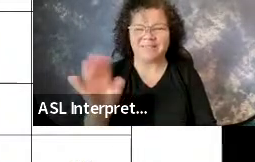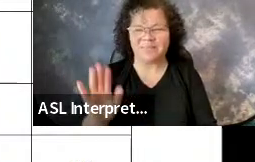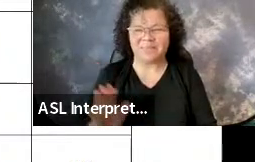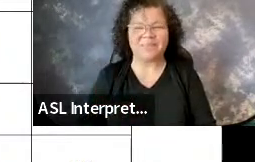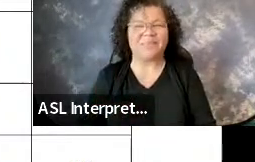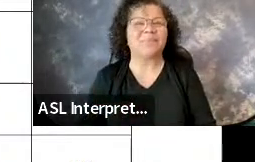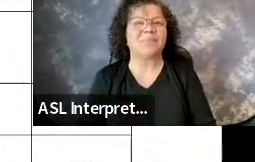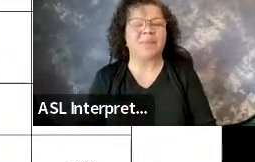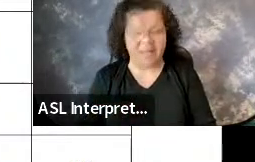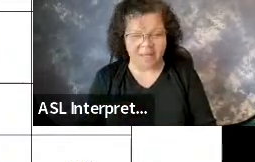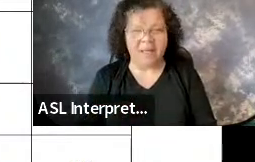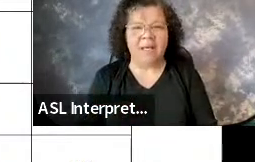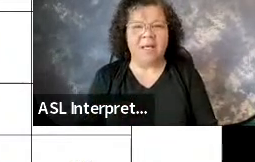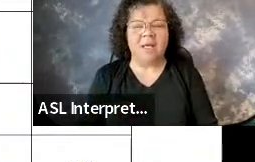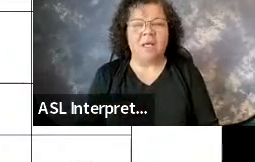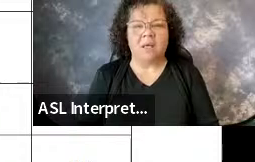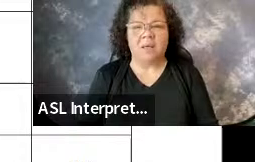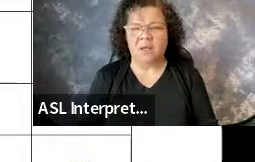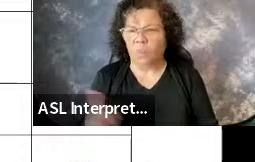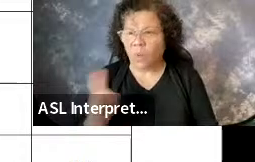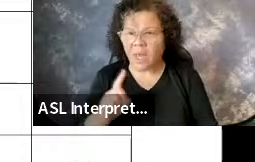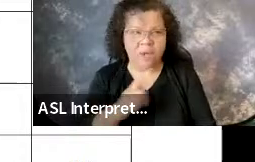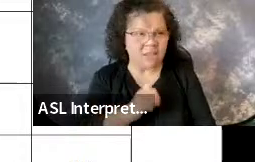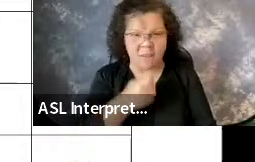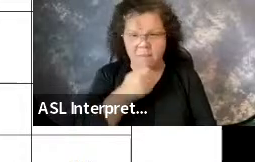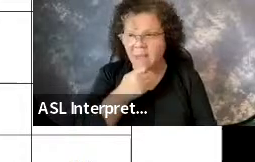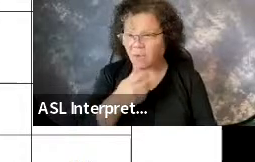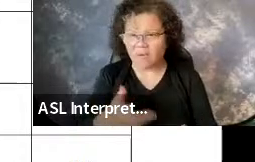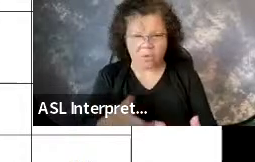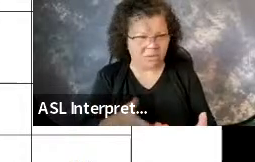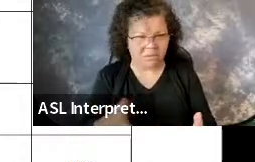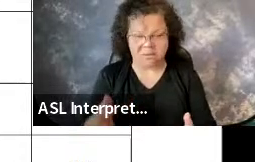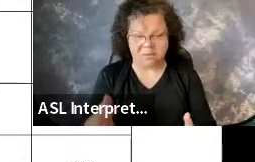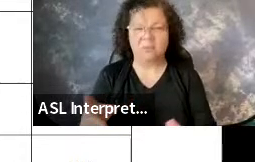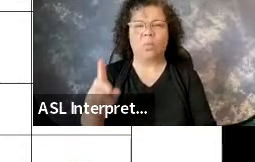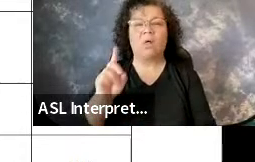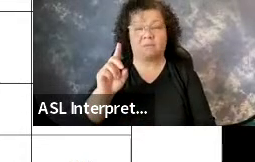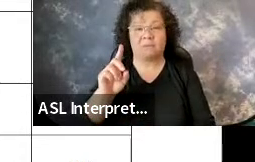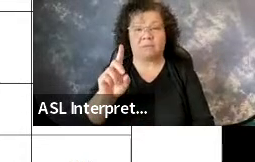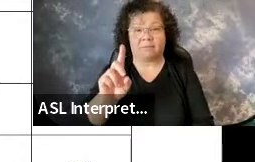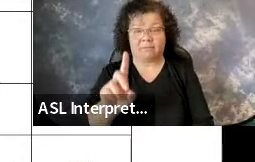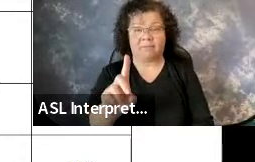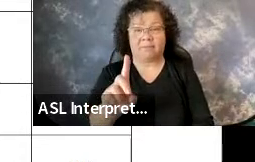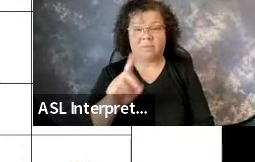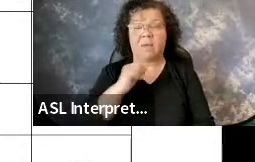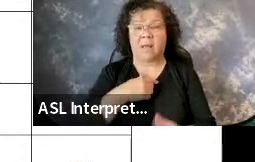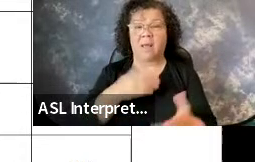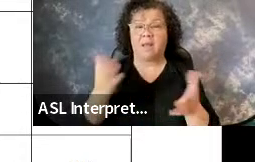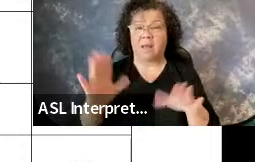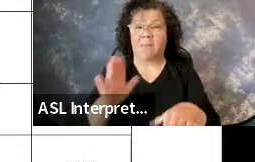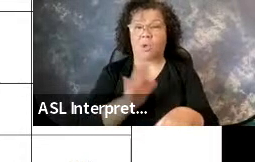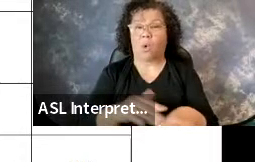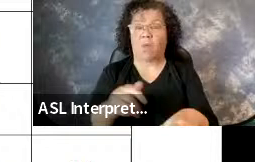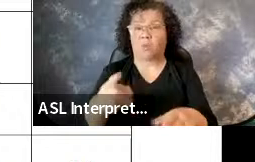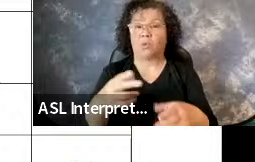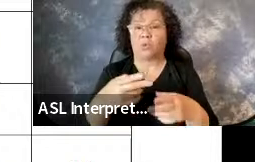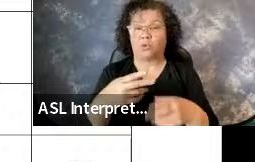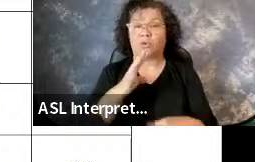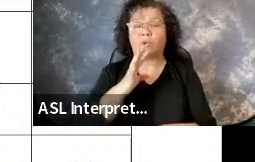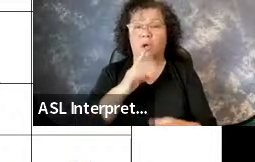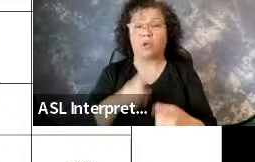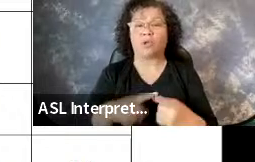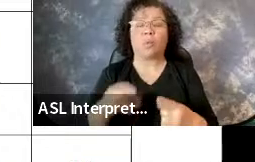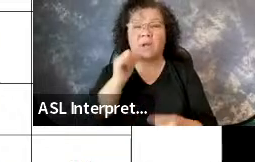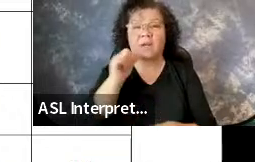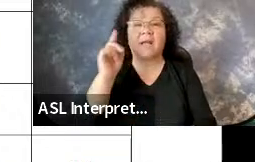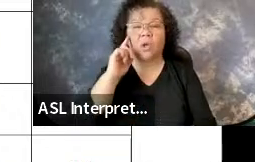And where is the mic? Well, I'm gonna say let me call on you to talk, because that will help, so that we're not hearing,